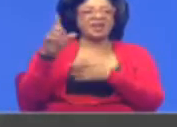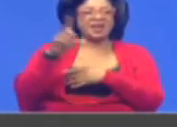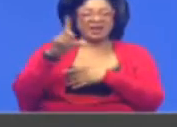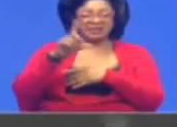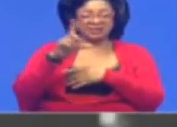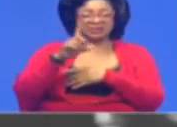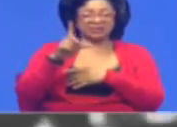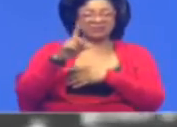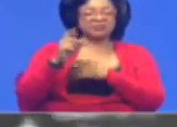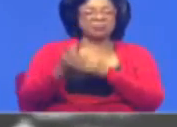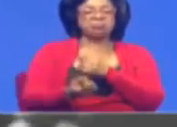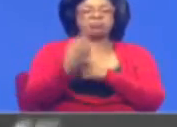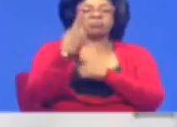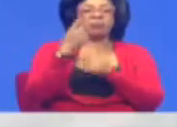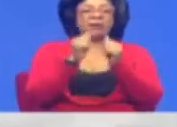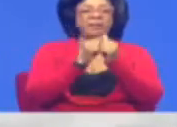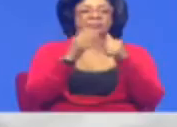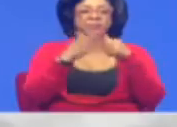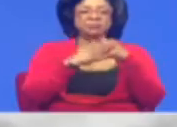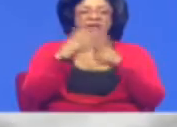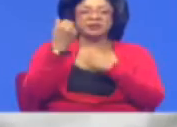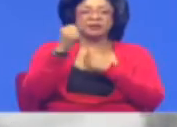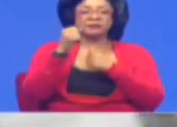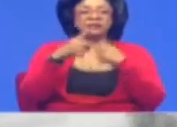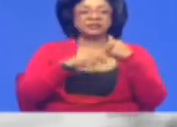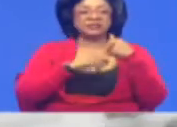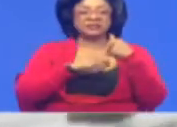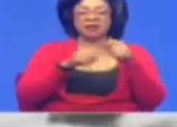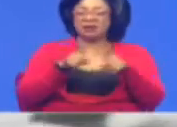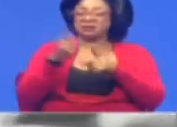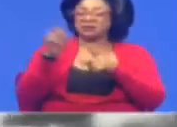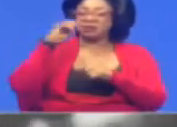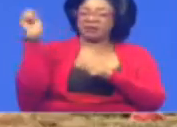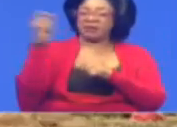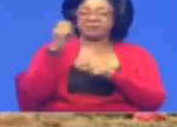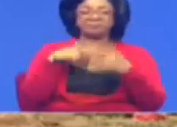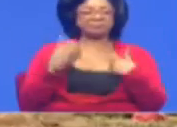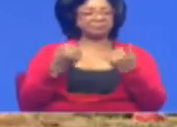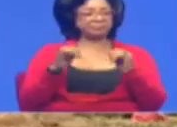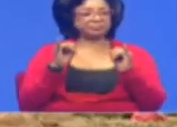first came up in 1956 as Kenya was nursing independence hopes.